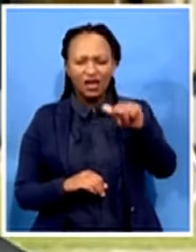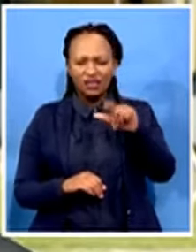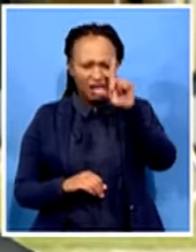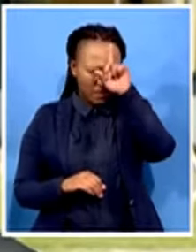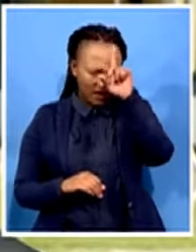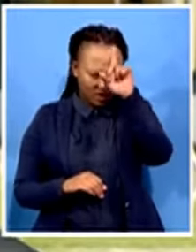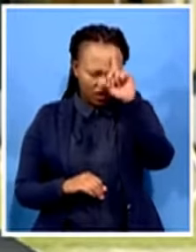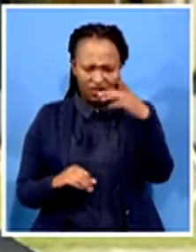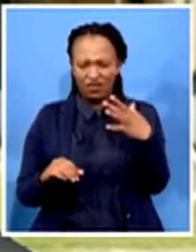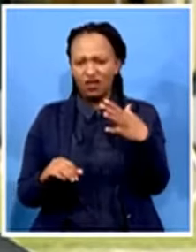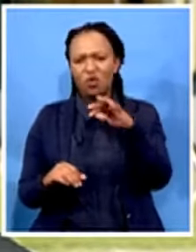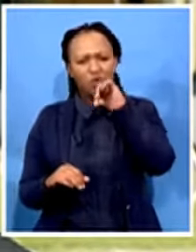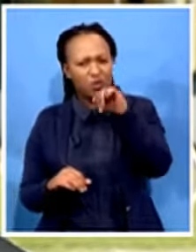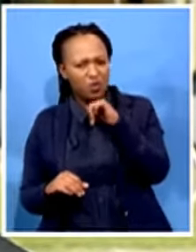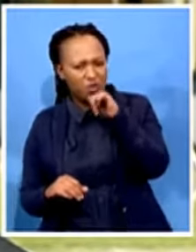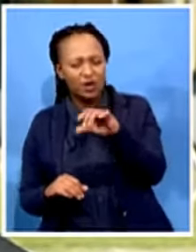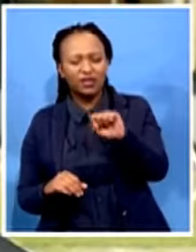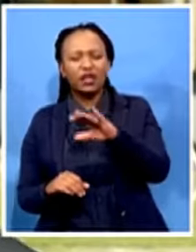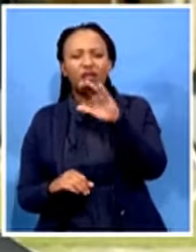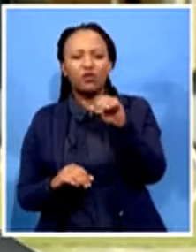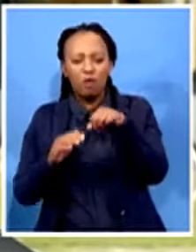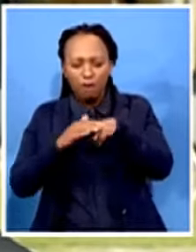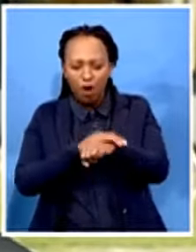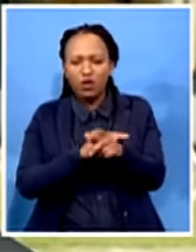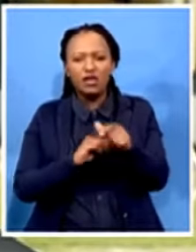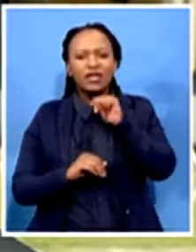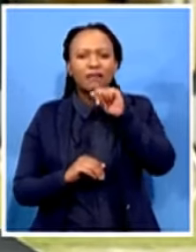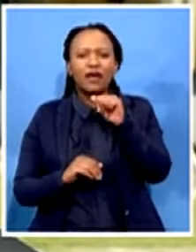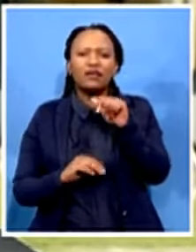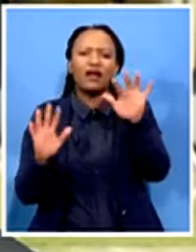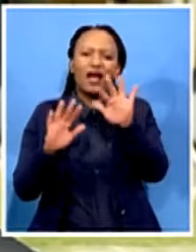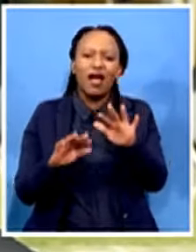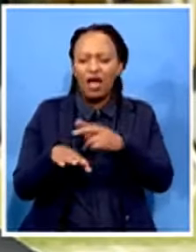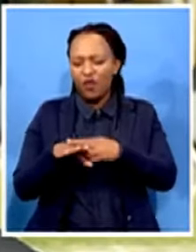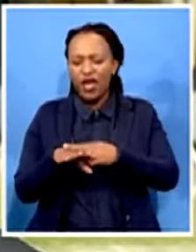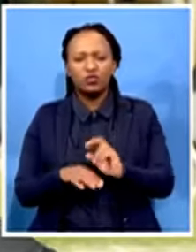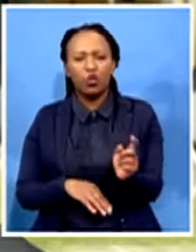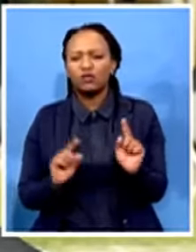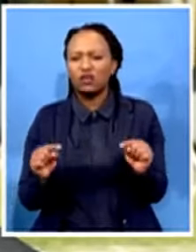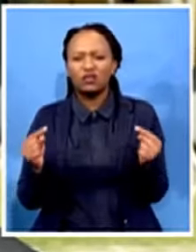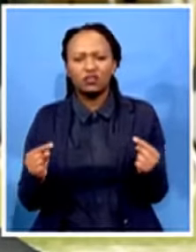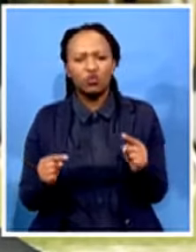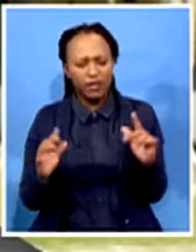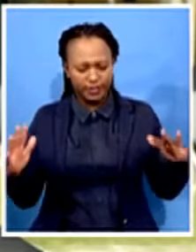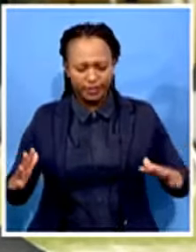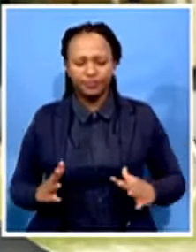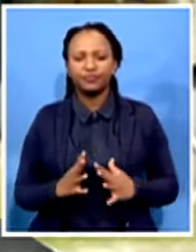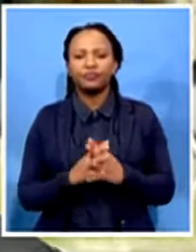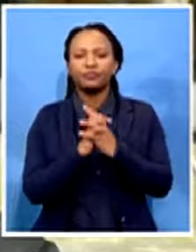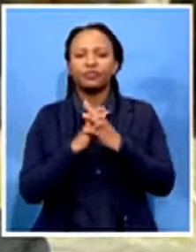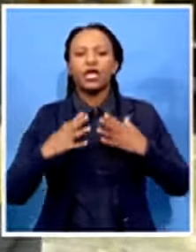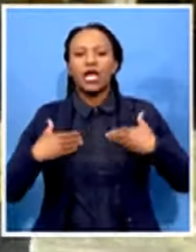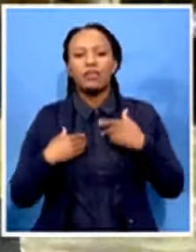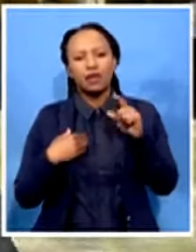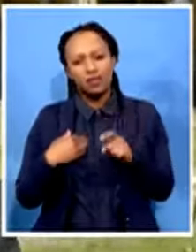here. So why can't we unite and be happy and fight for what we believe in? Do